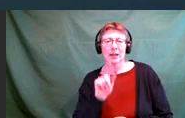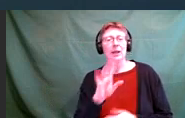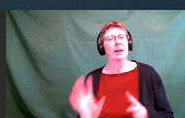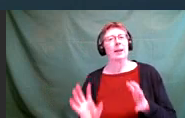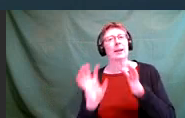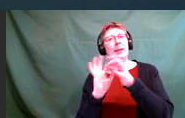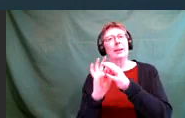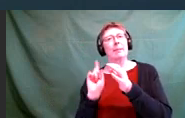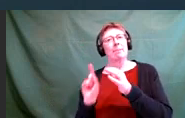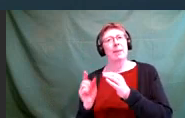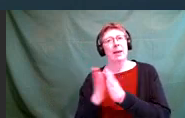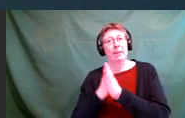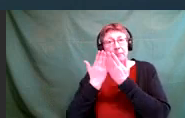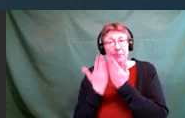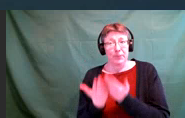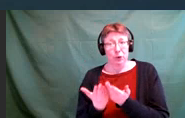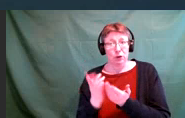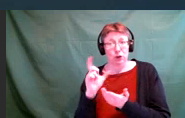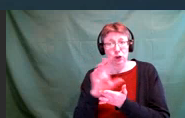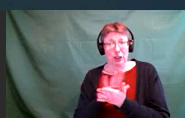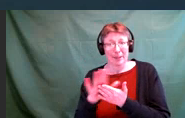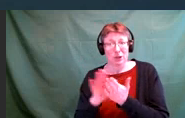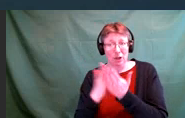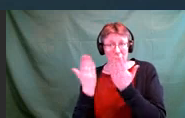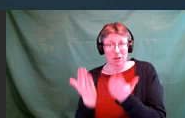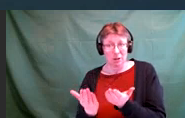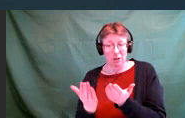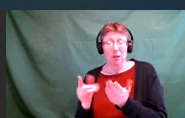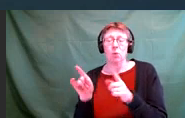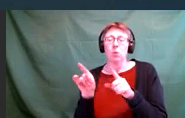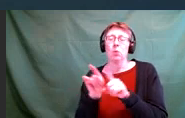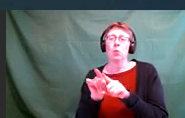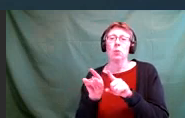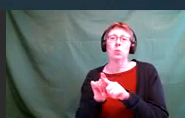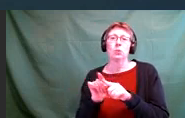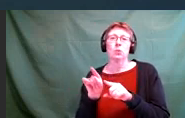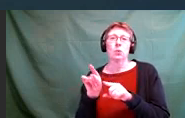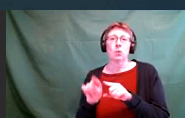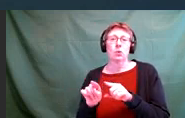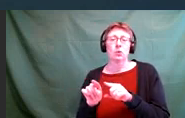to the chapter of the textbook, and then also have a look at the